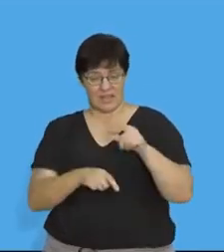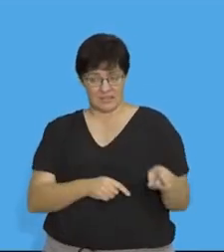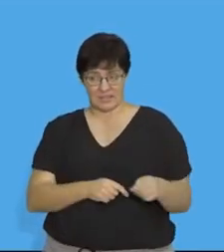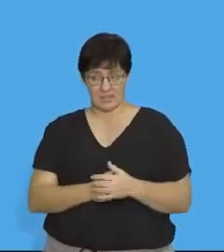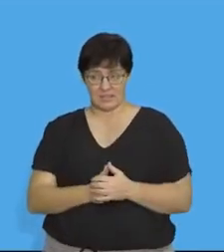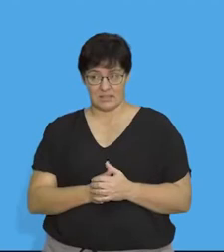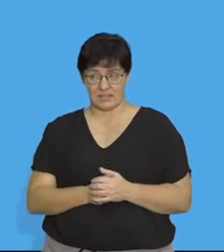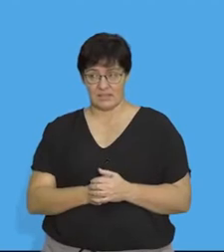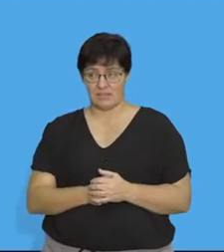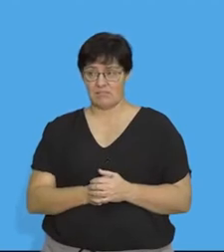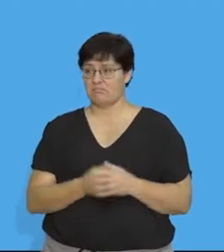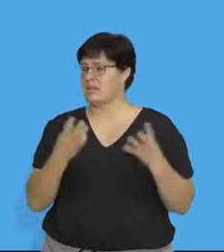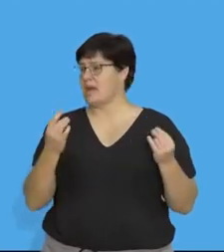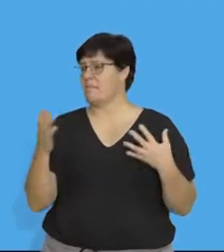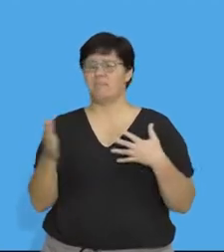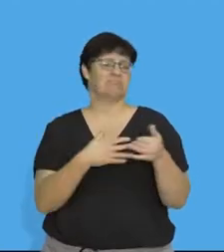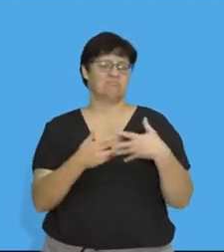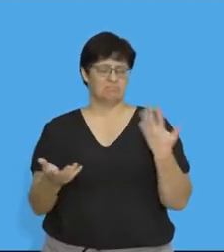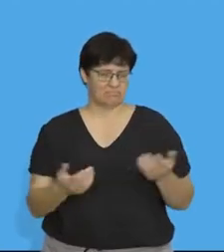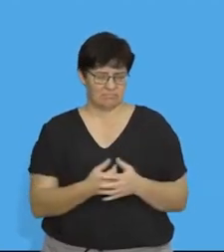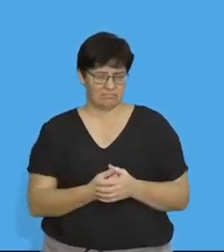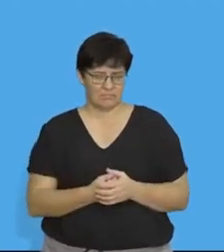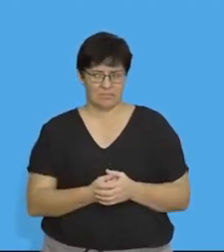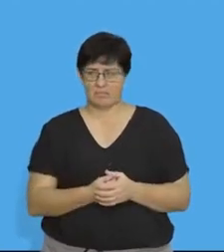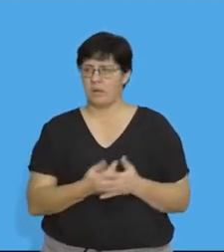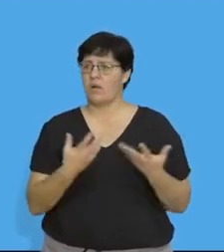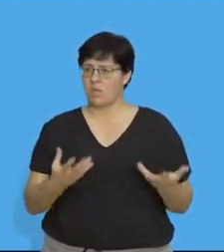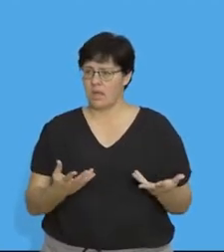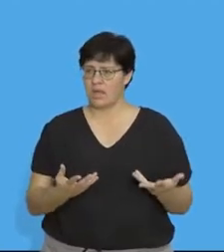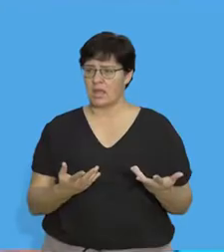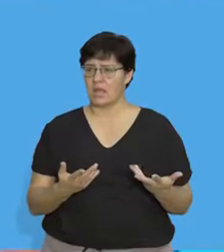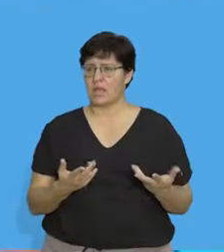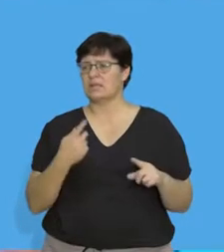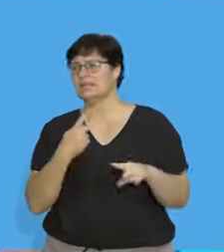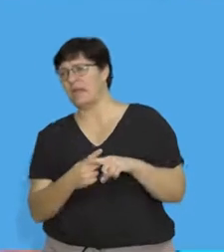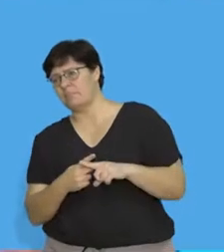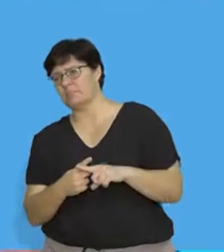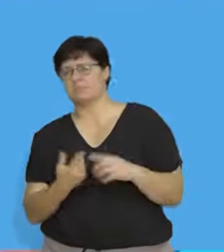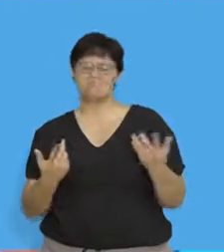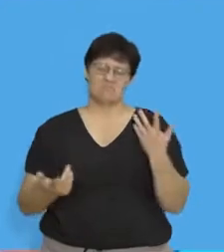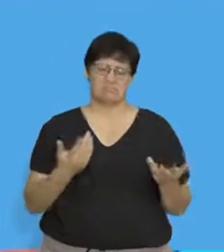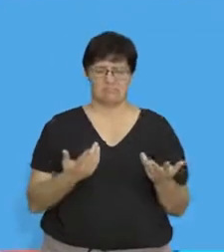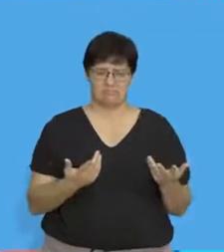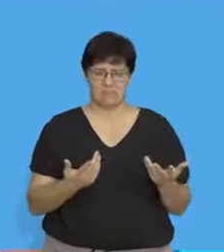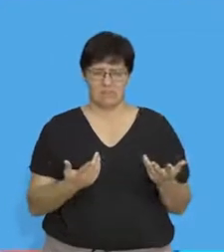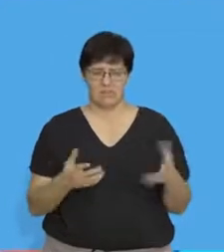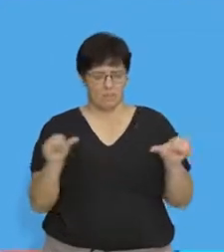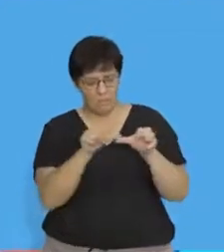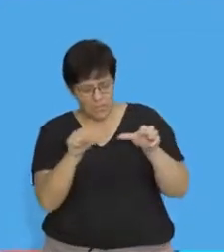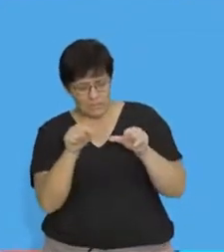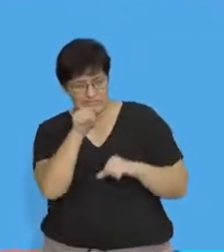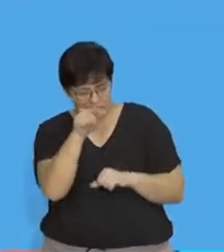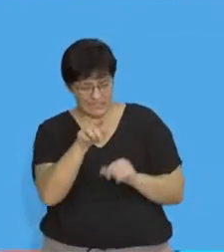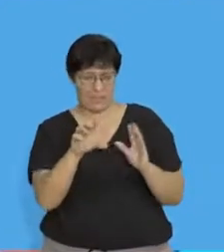a number, we would be multiplying by a fraction. So the proportionality there is important to take note